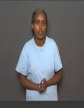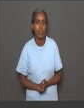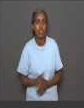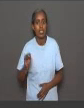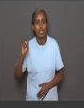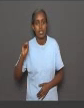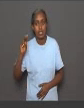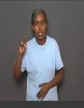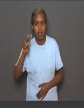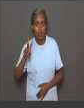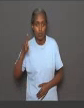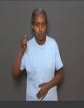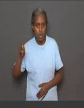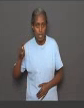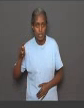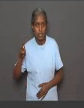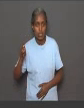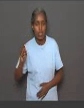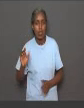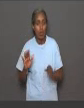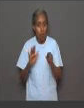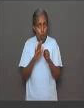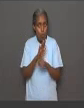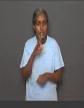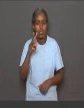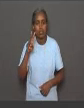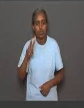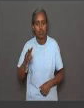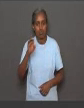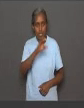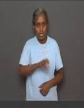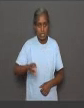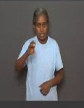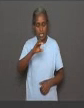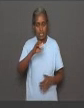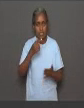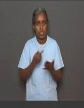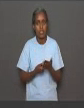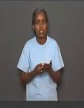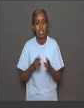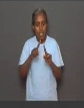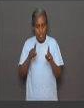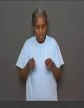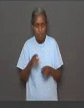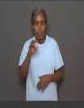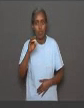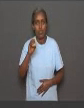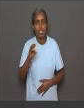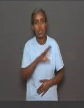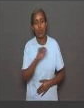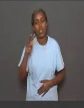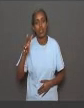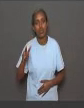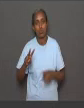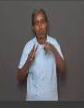Sine of 2x completes 2 cycles in the interval of 0 and